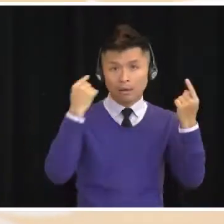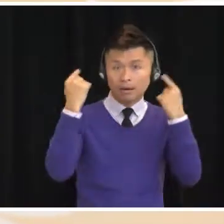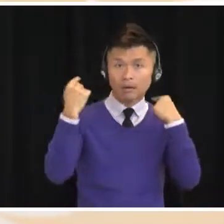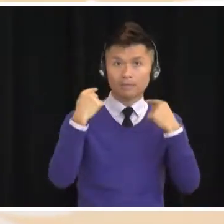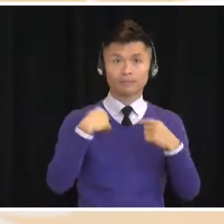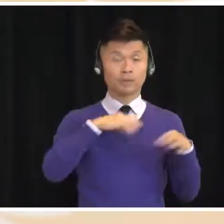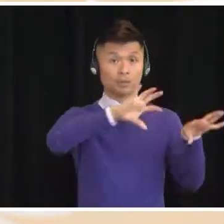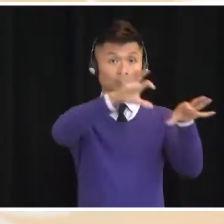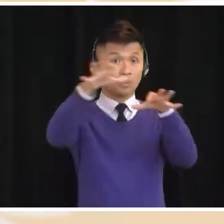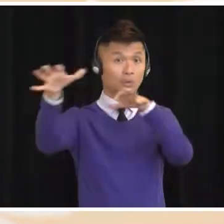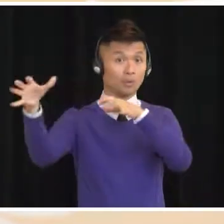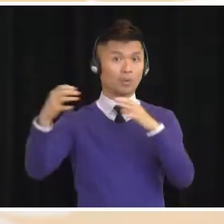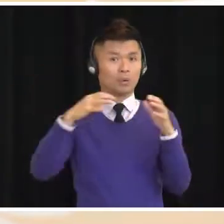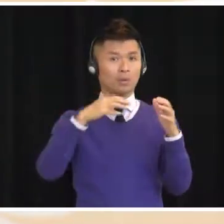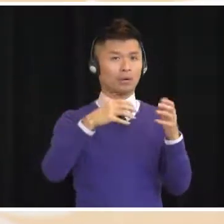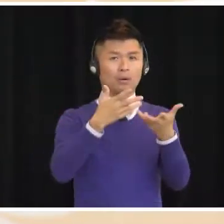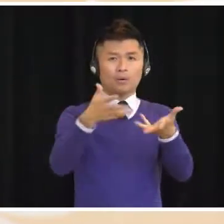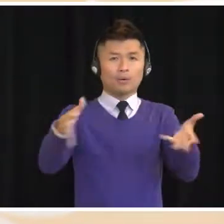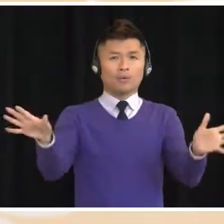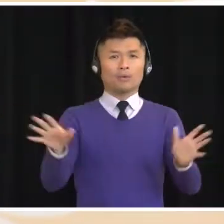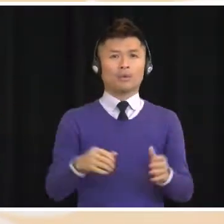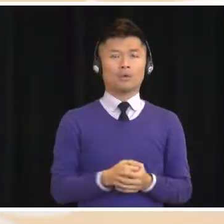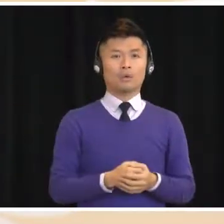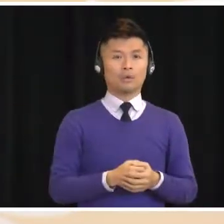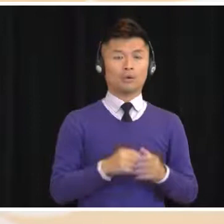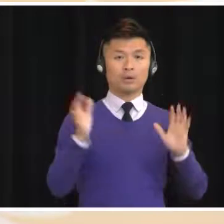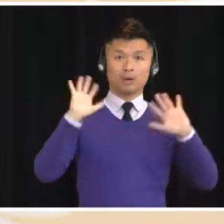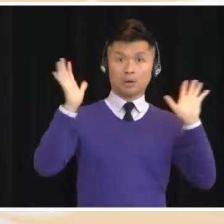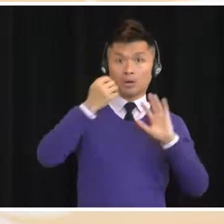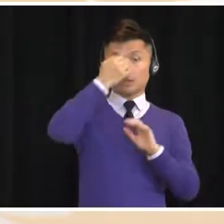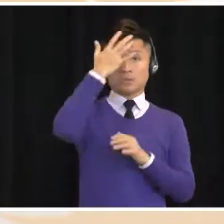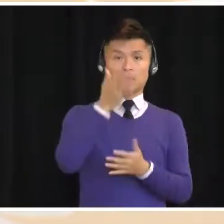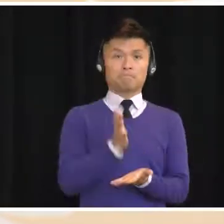the right to be heard. But if you come down to the